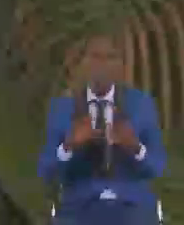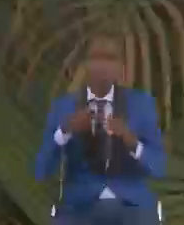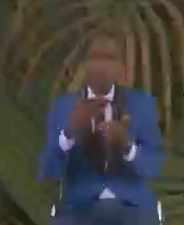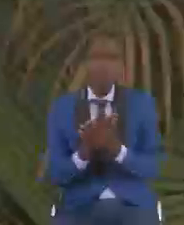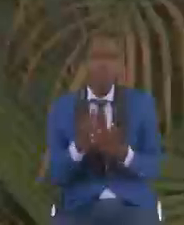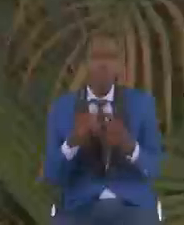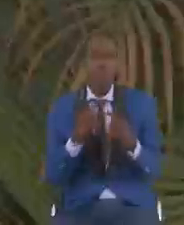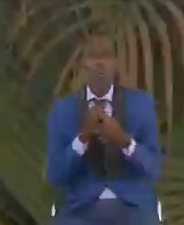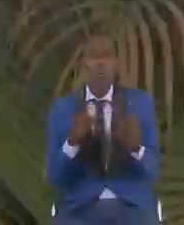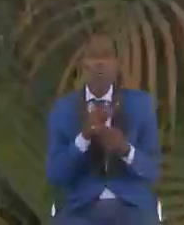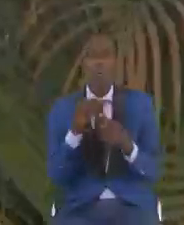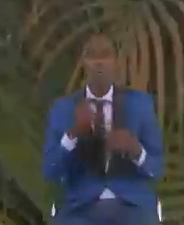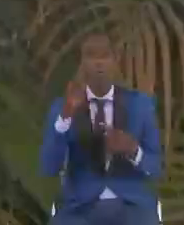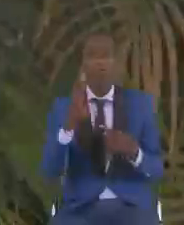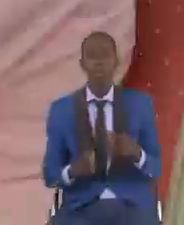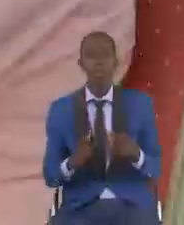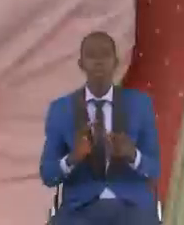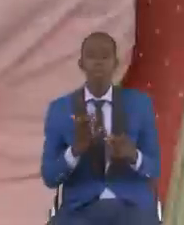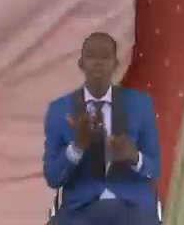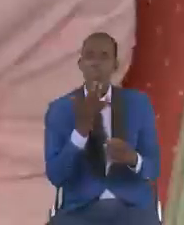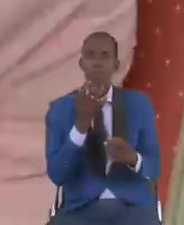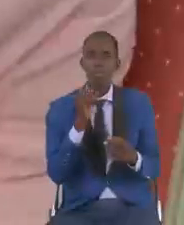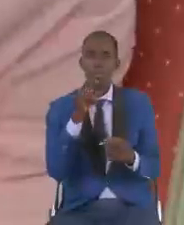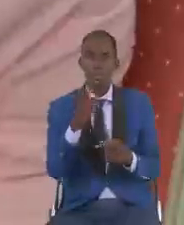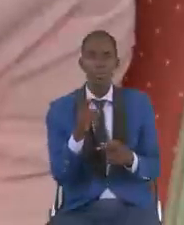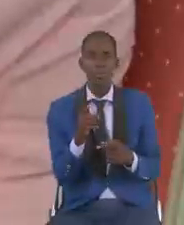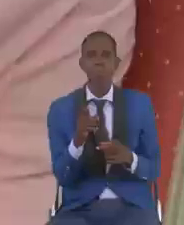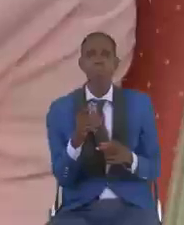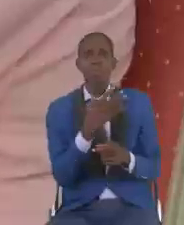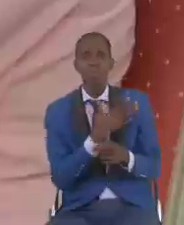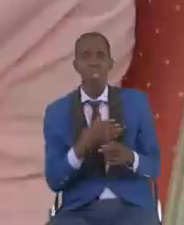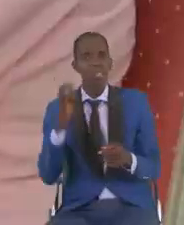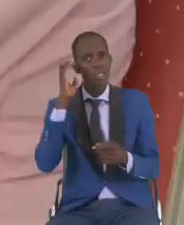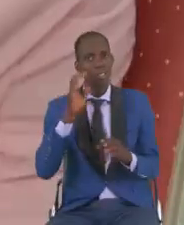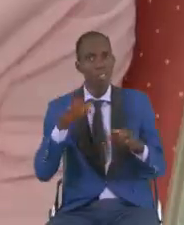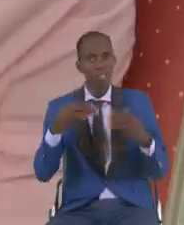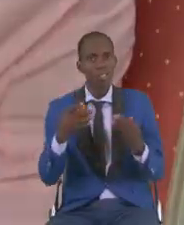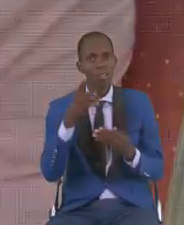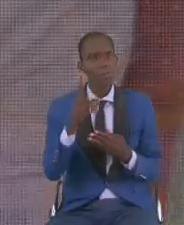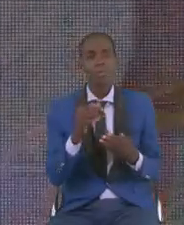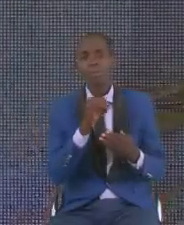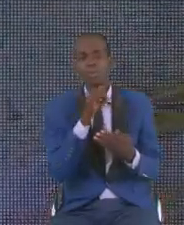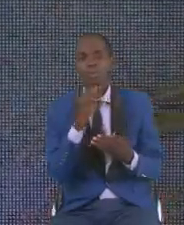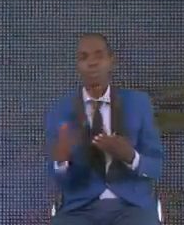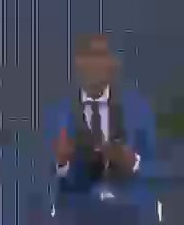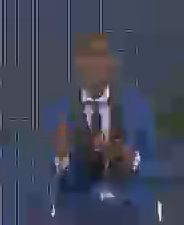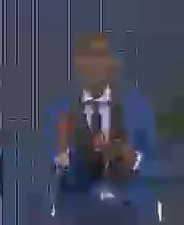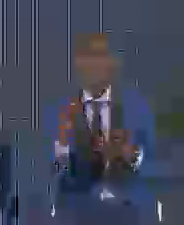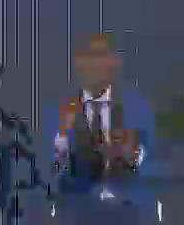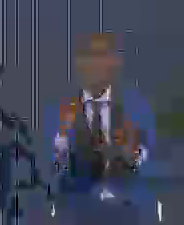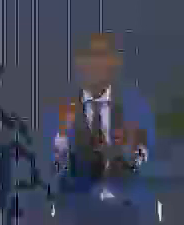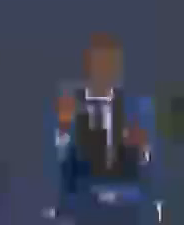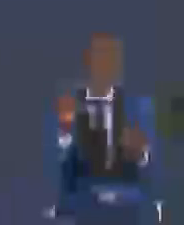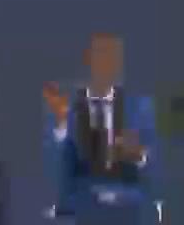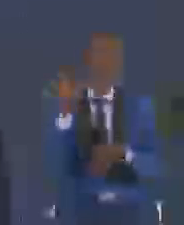God favors you, and God has favored you today, and he gives you the unsurpassable gift, and